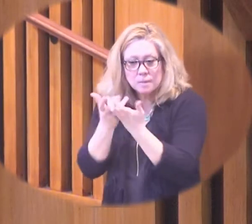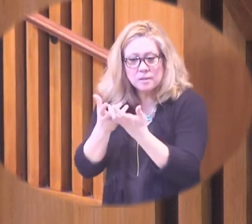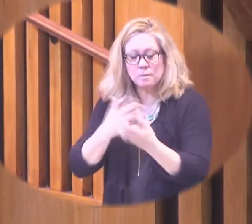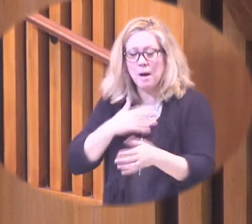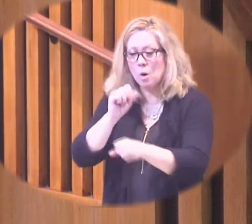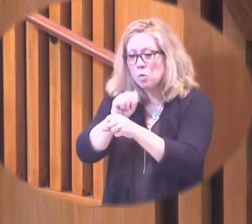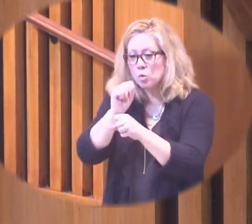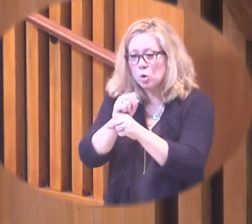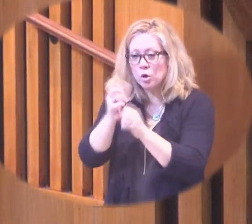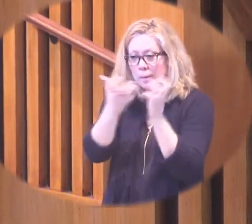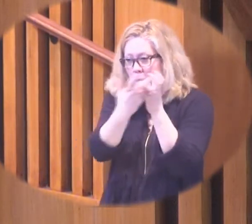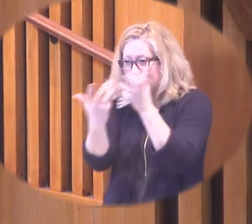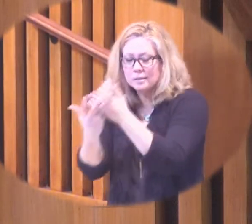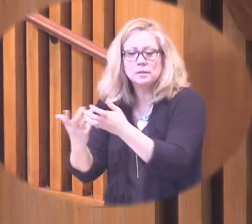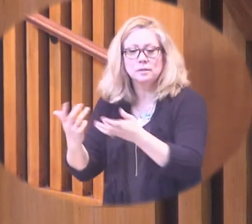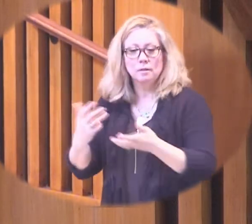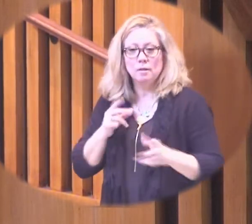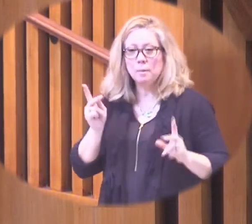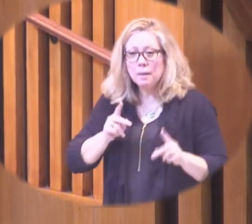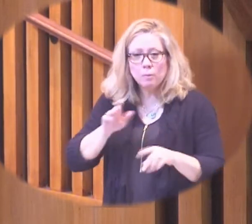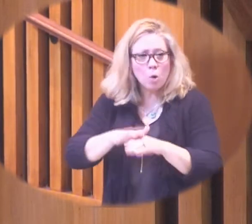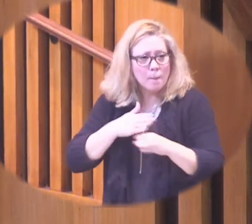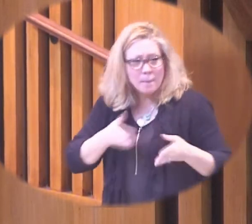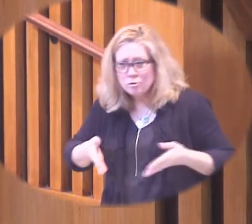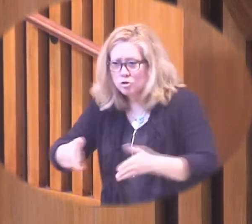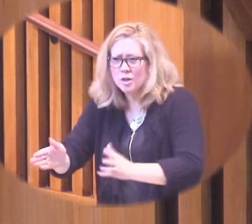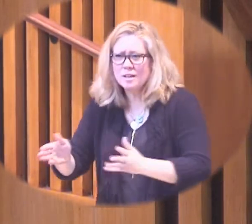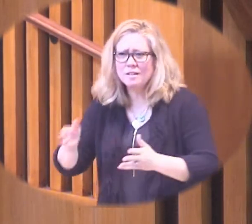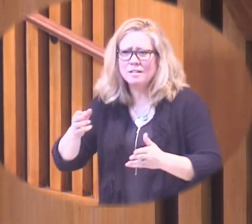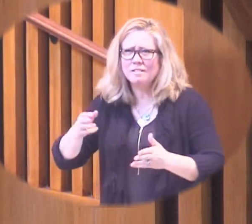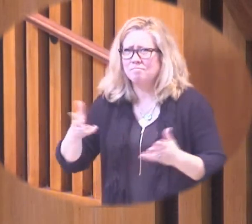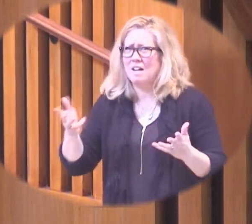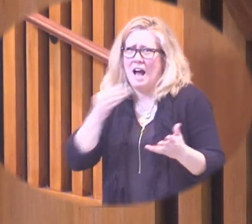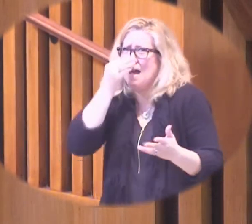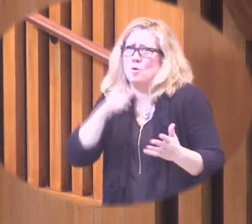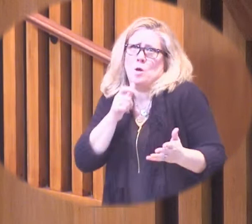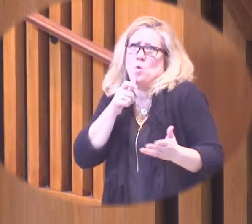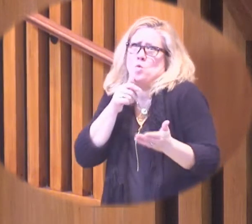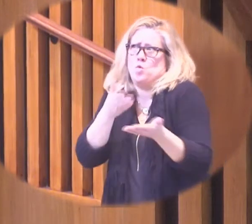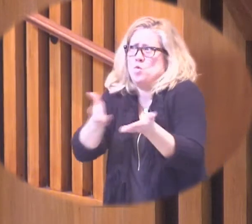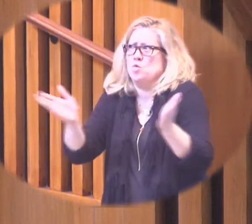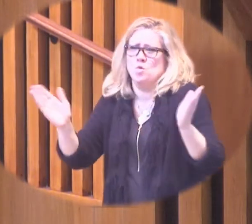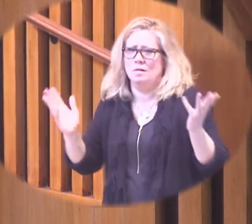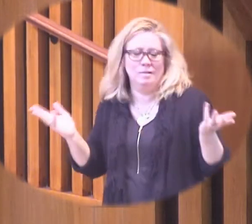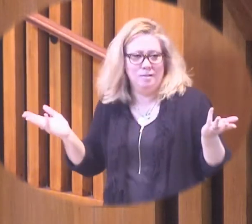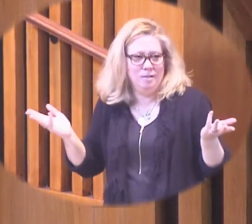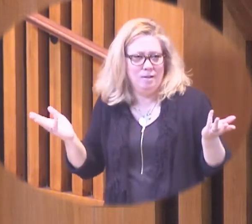my workmates, with the people on my street, you name it.